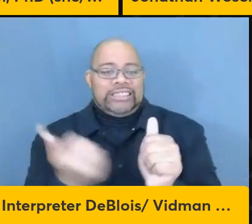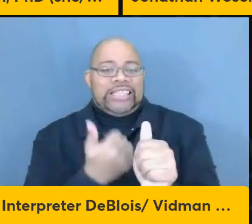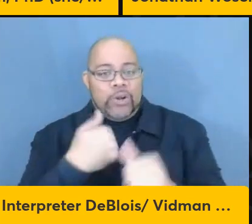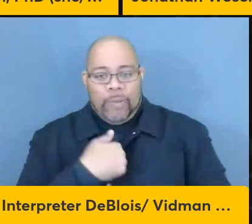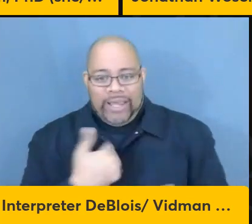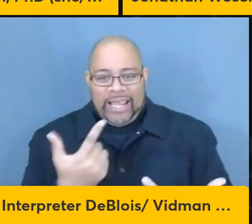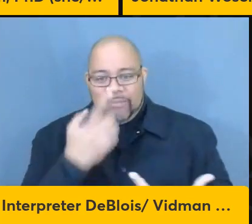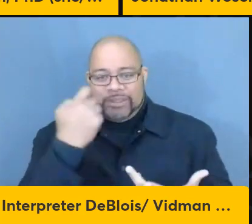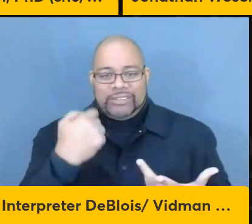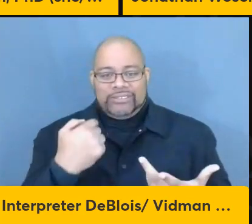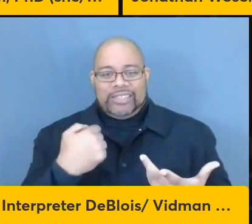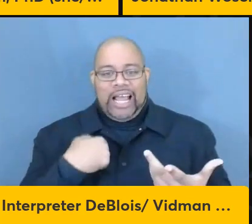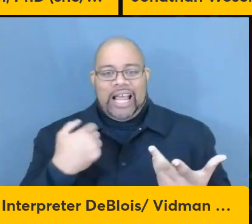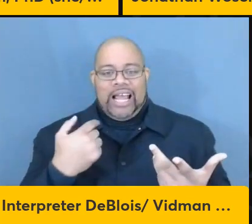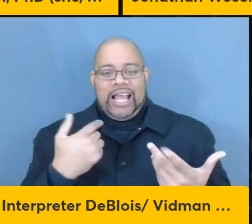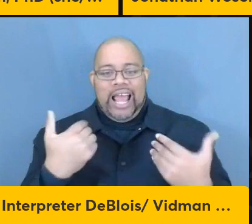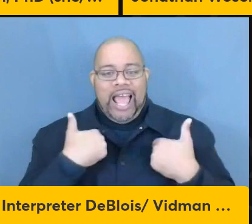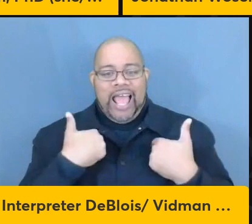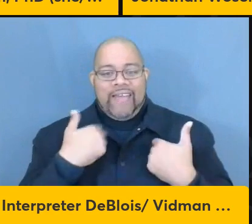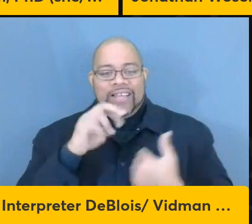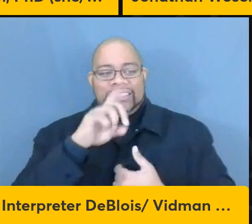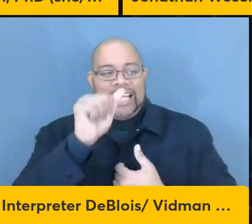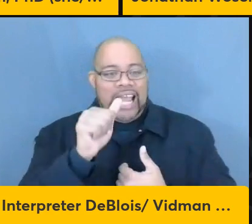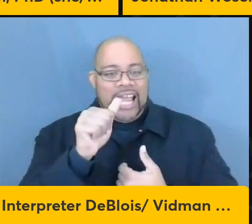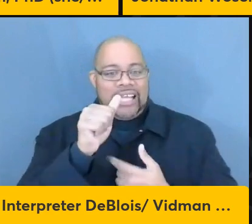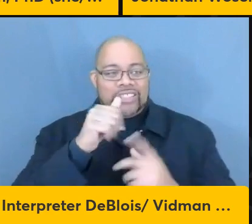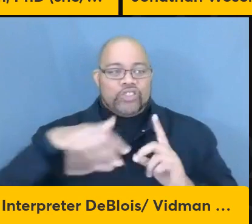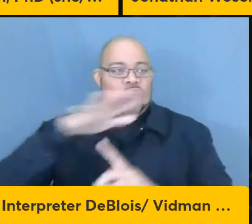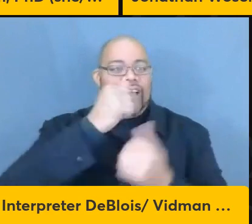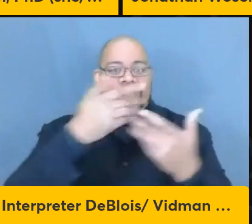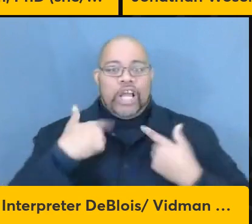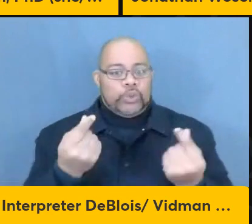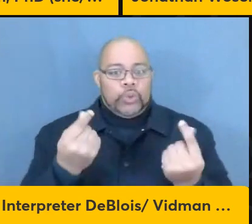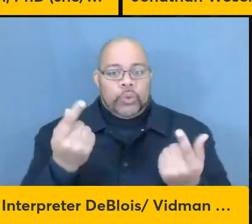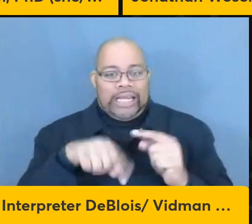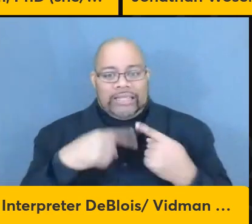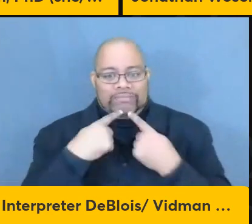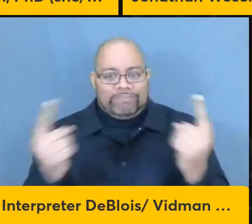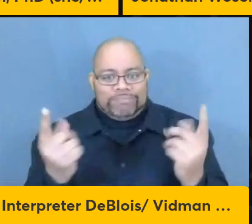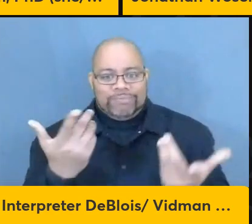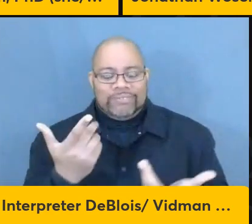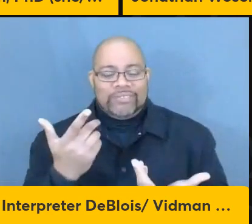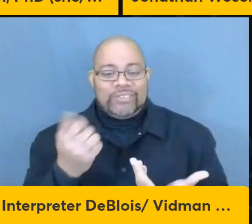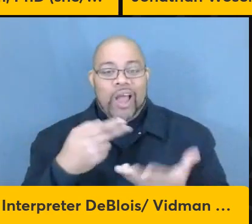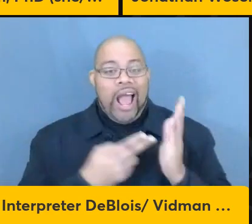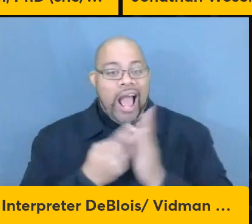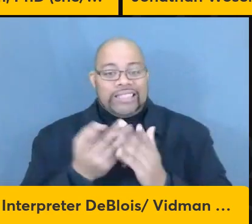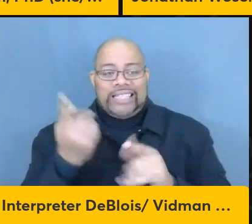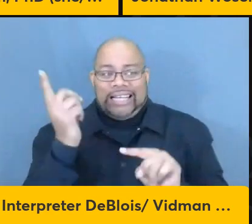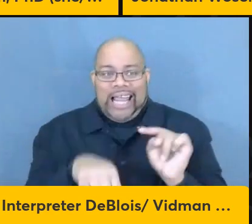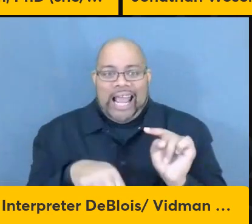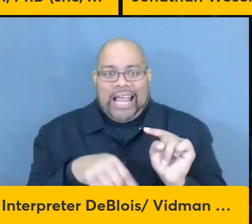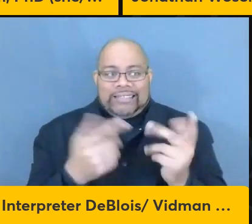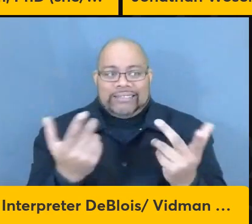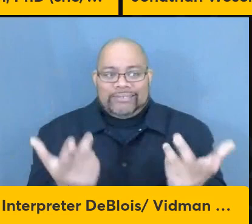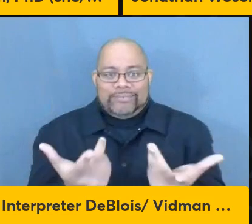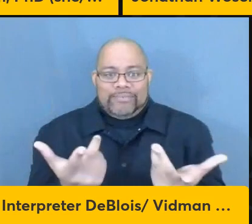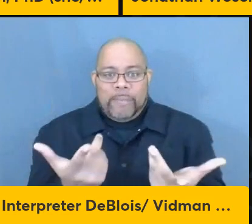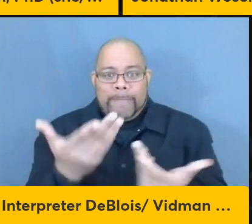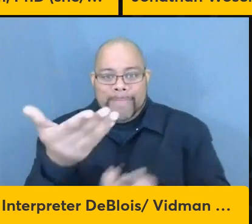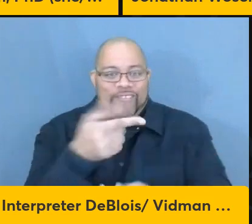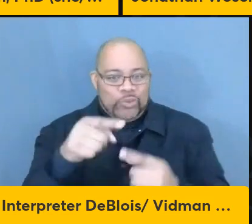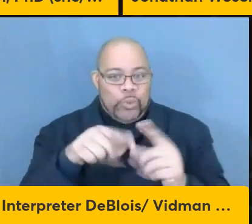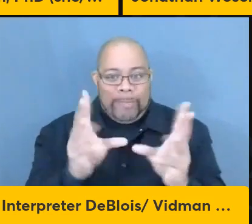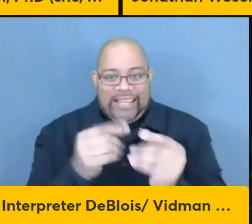me because I have NDAs surrounding everything I do. So I honestly can't invite you